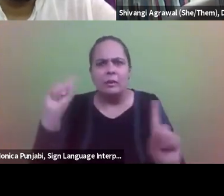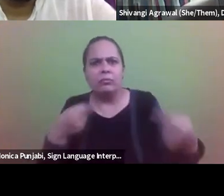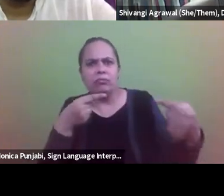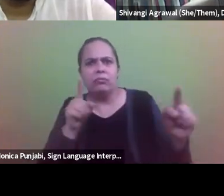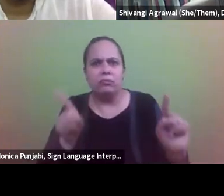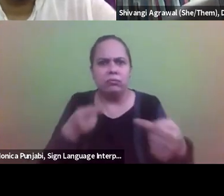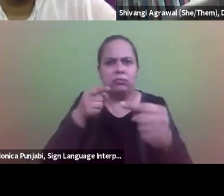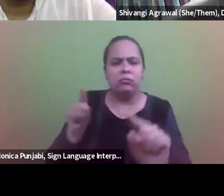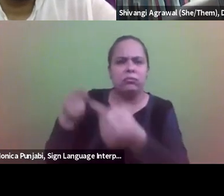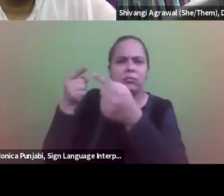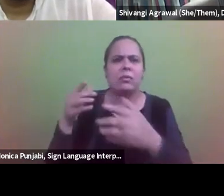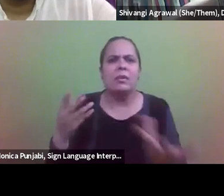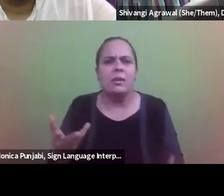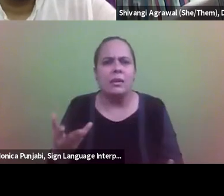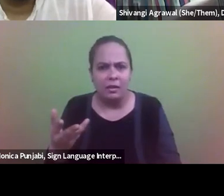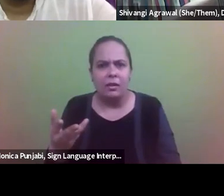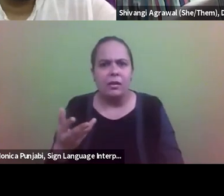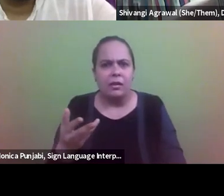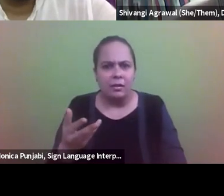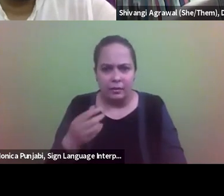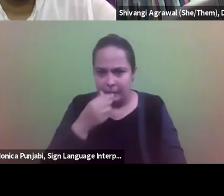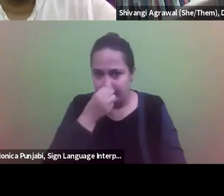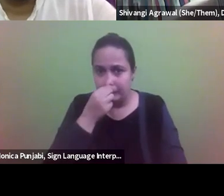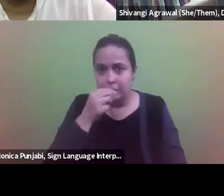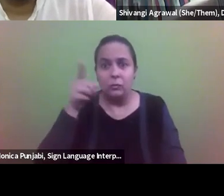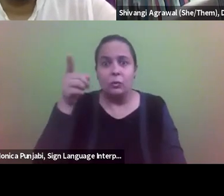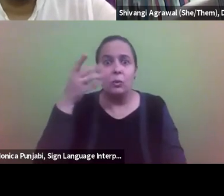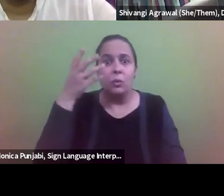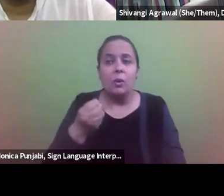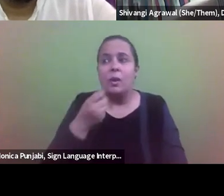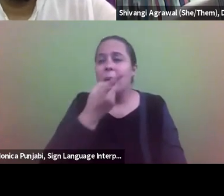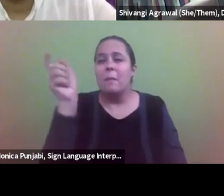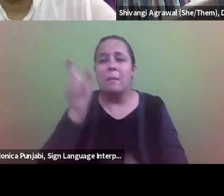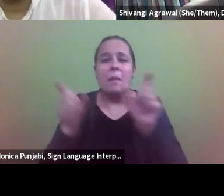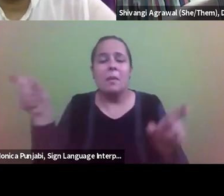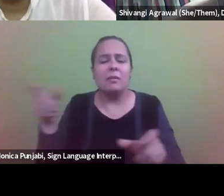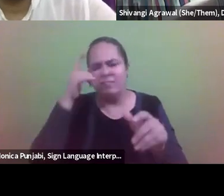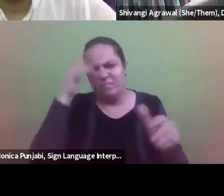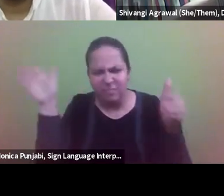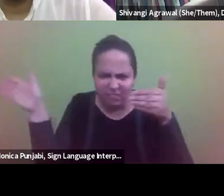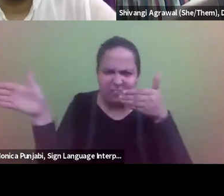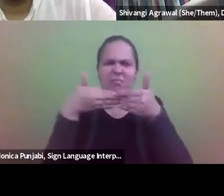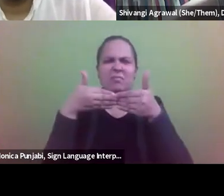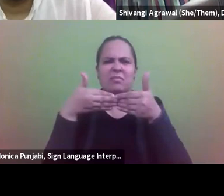voice in the mainstream to this, how dare you put a spotlight on this. And my answer to that is always,